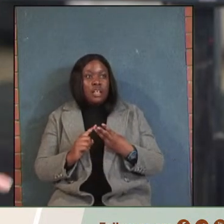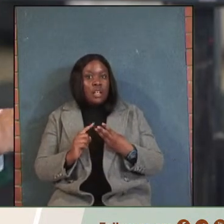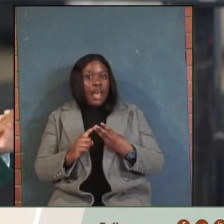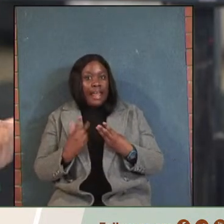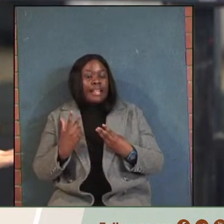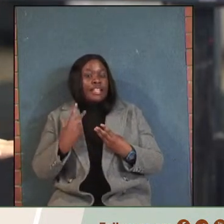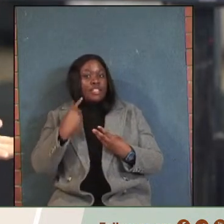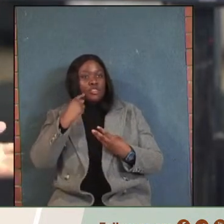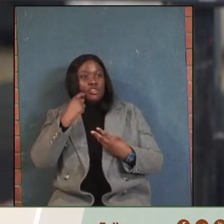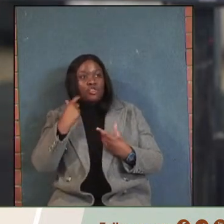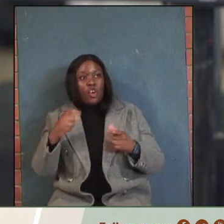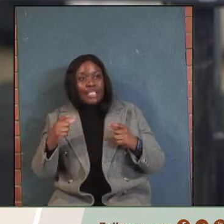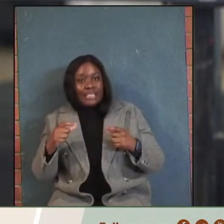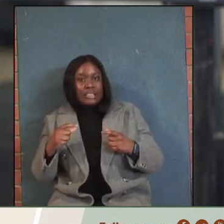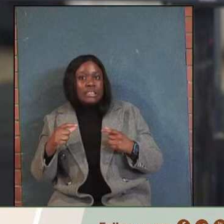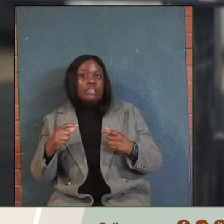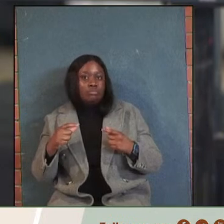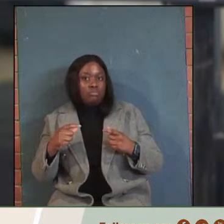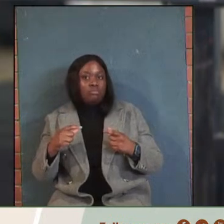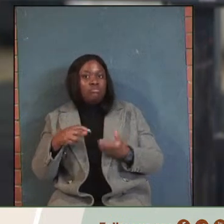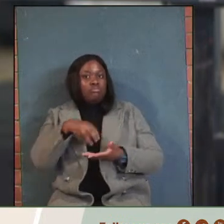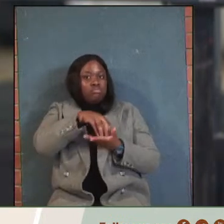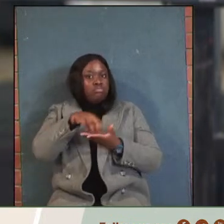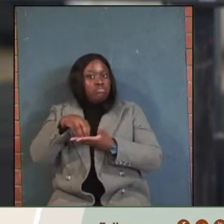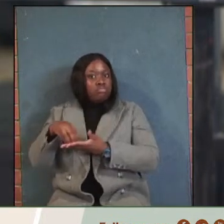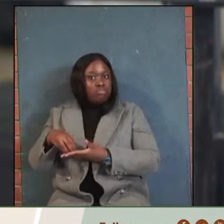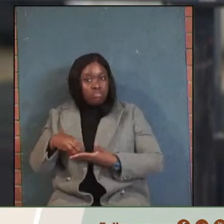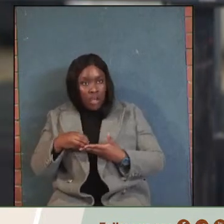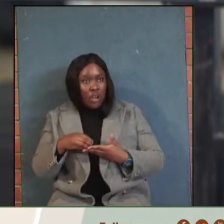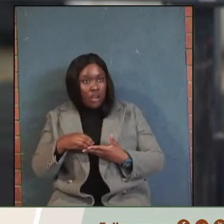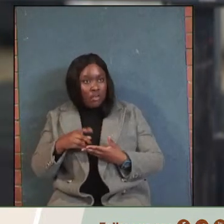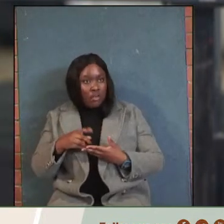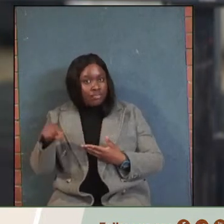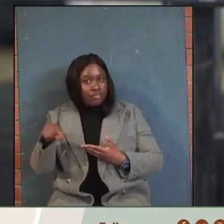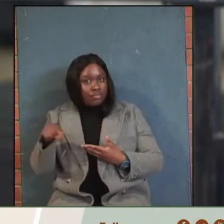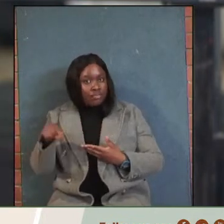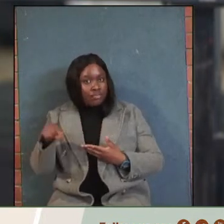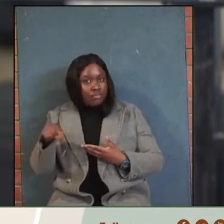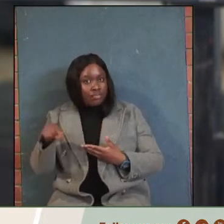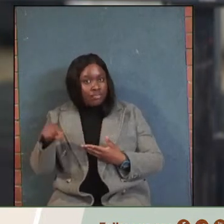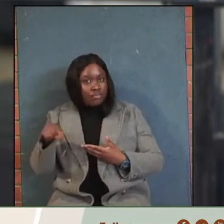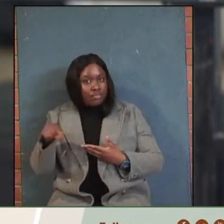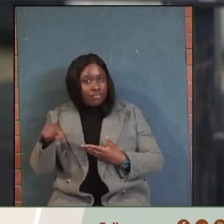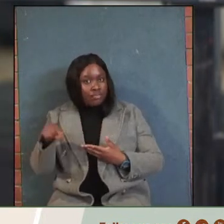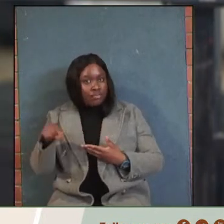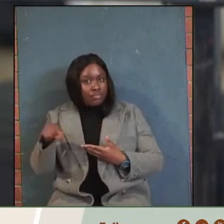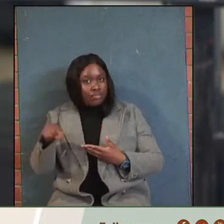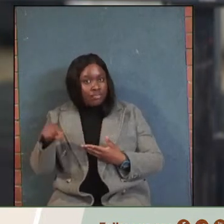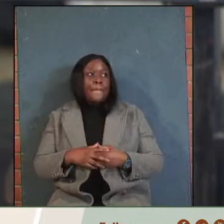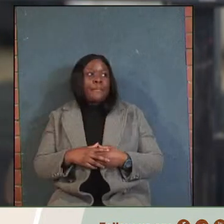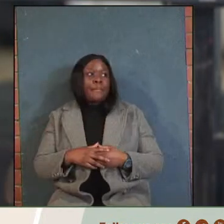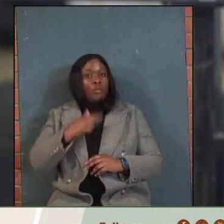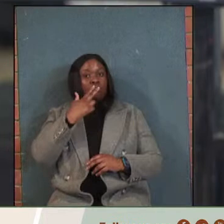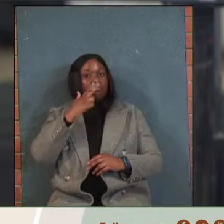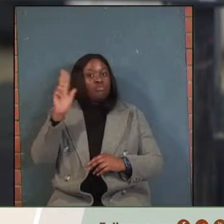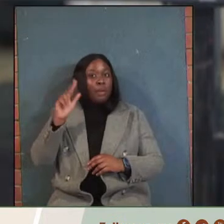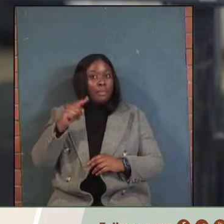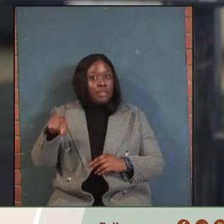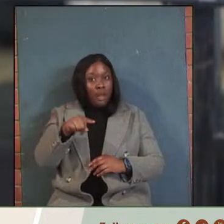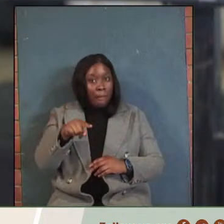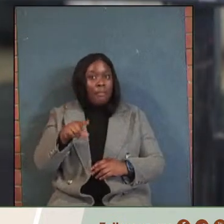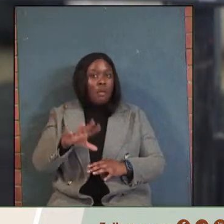cookies? Chocolate, vanilla, you know? Yeah, so by formalizing these aftercare services, the central